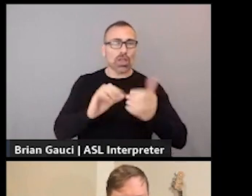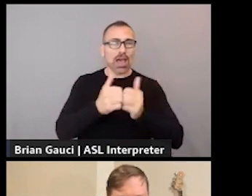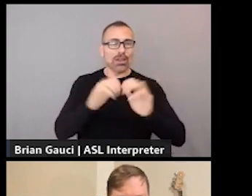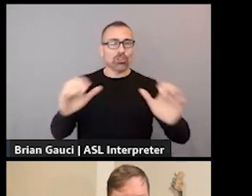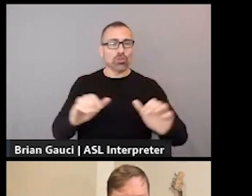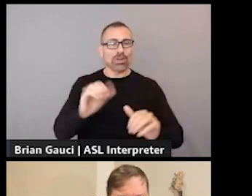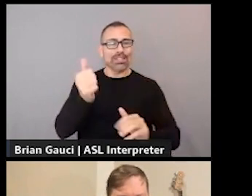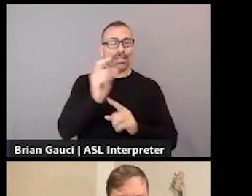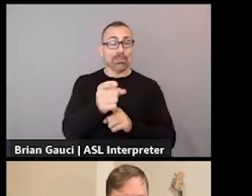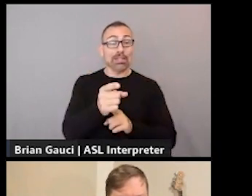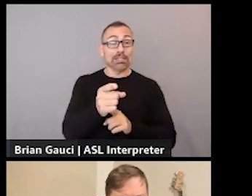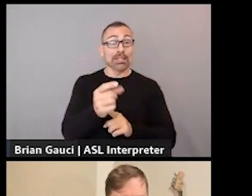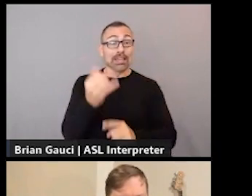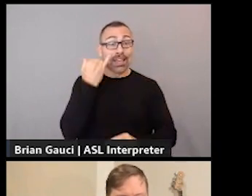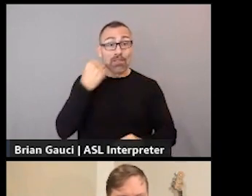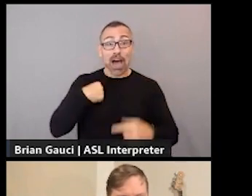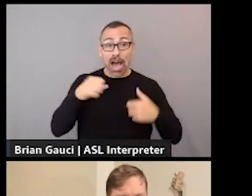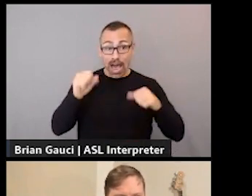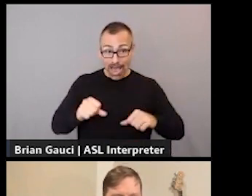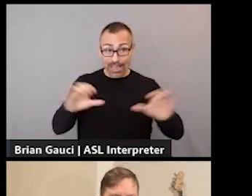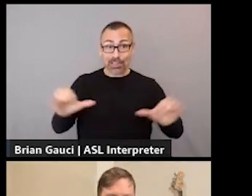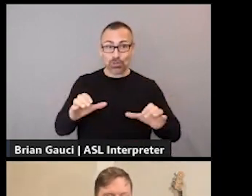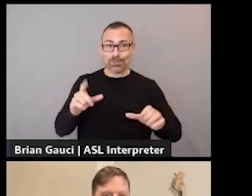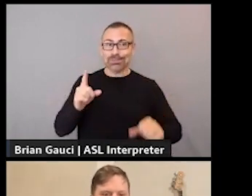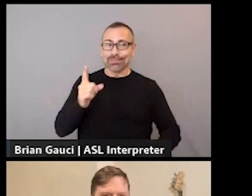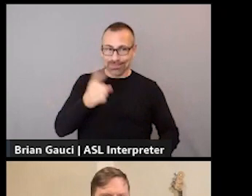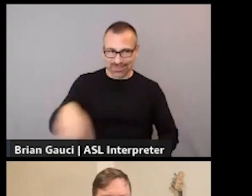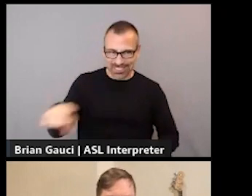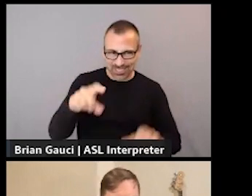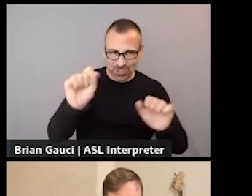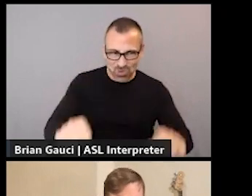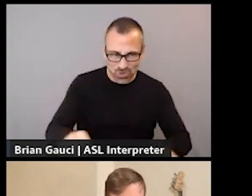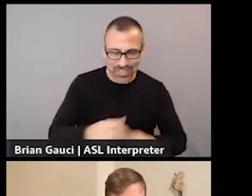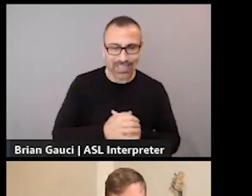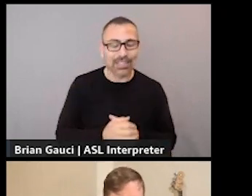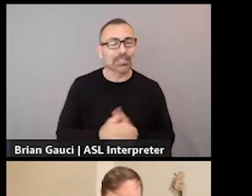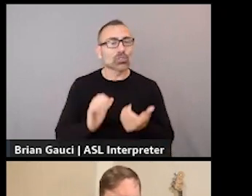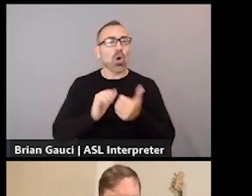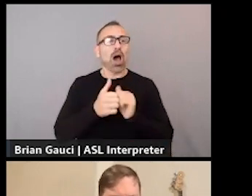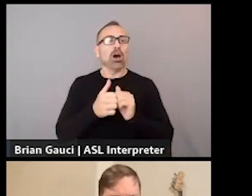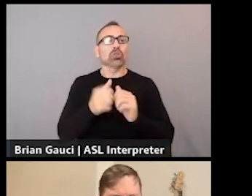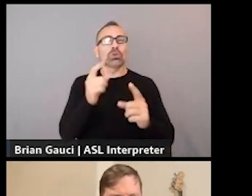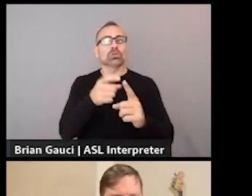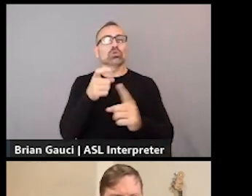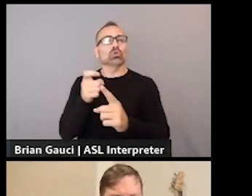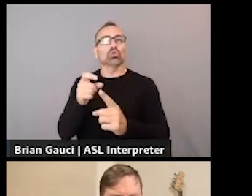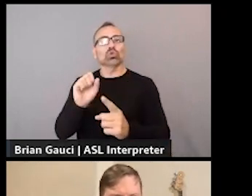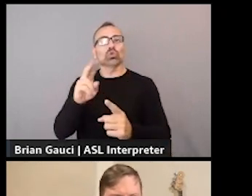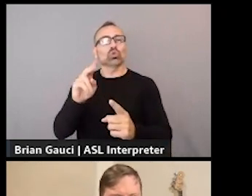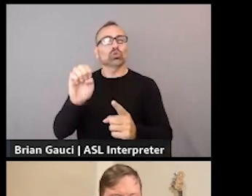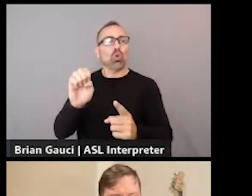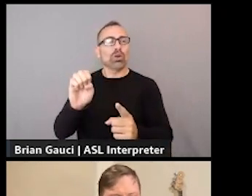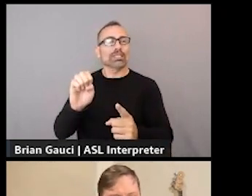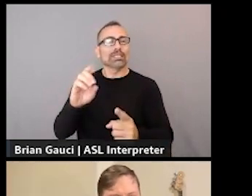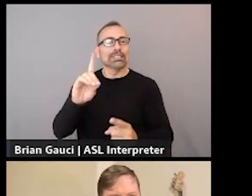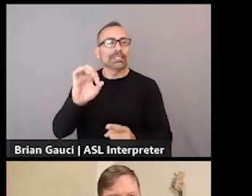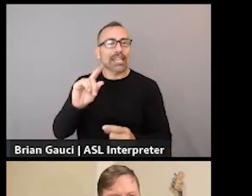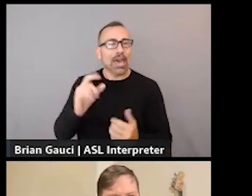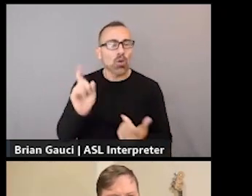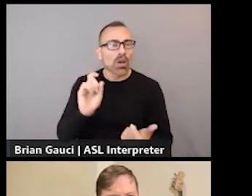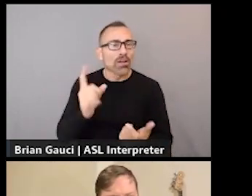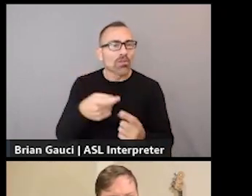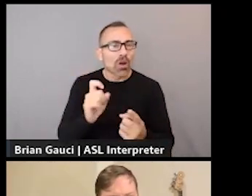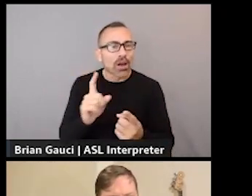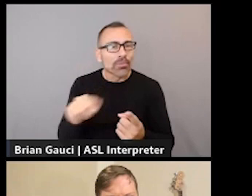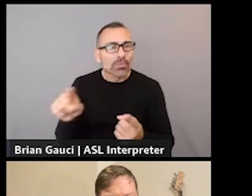this if I can. The first is going to be, how do we source the data? So ask yourselves, where's the data sources coming from? Do you have databases? Do